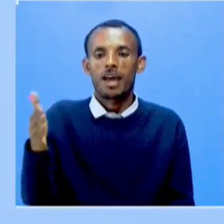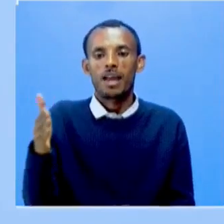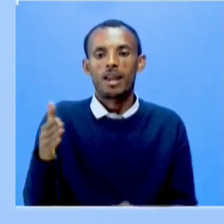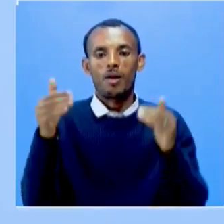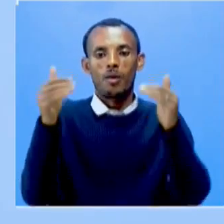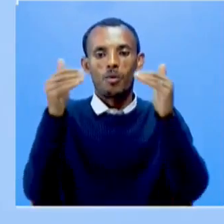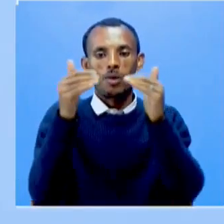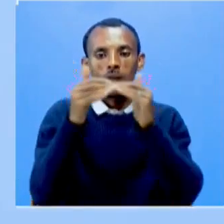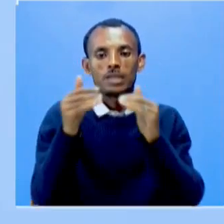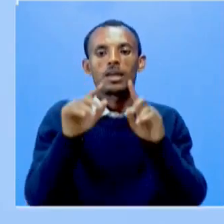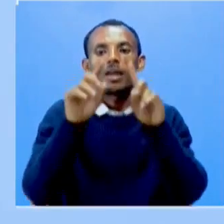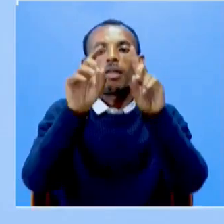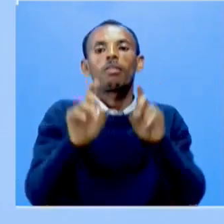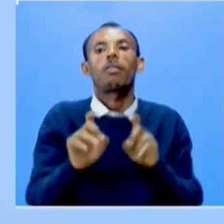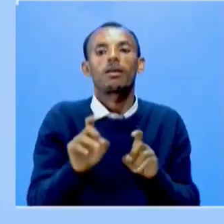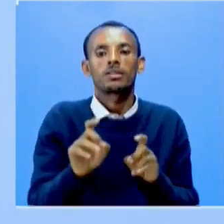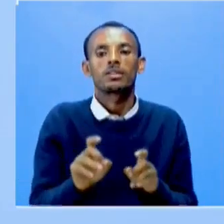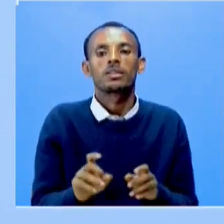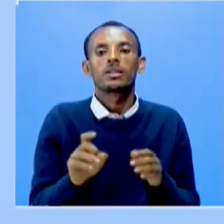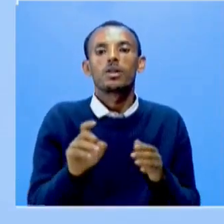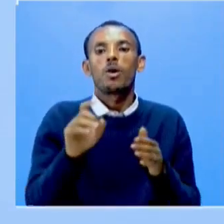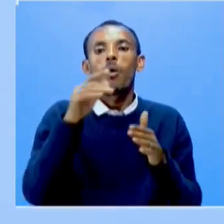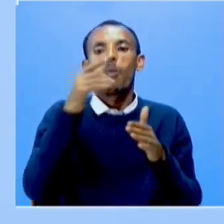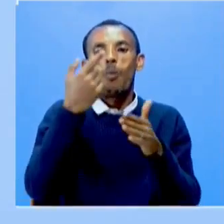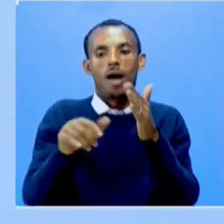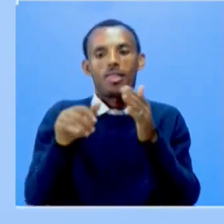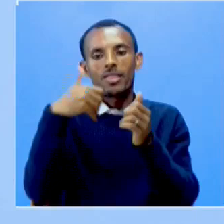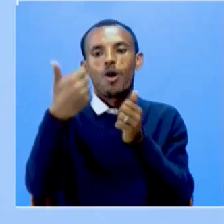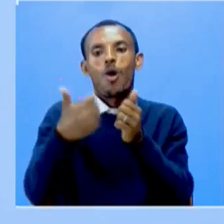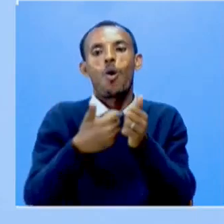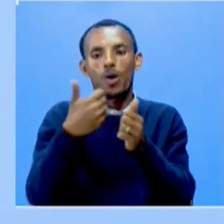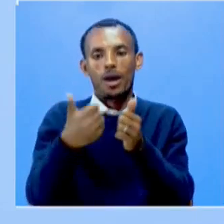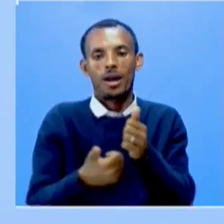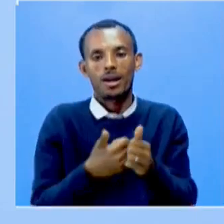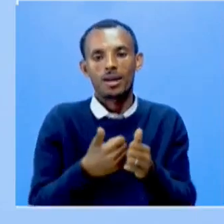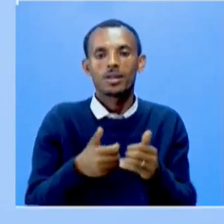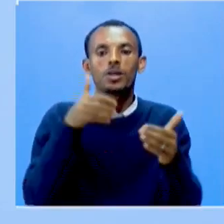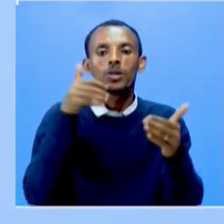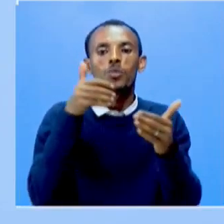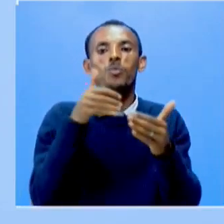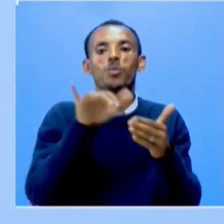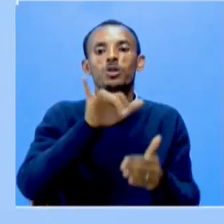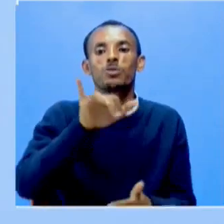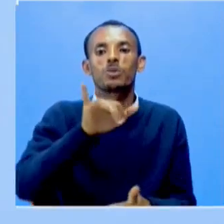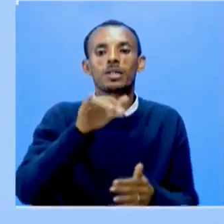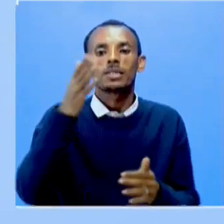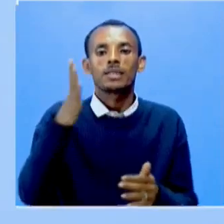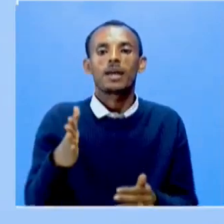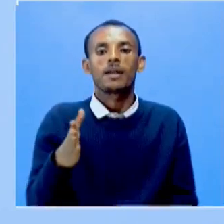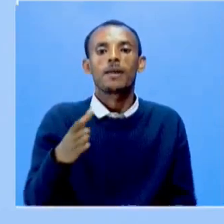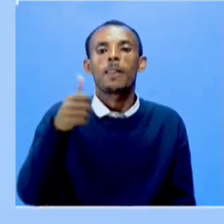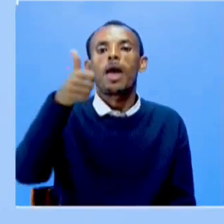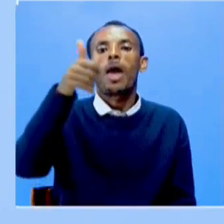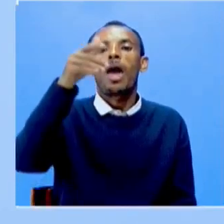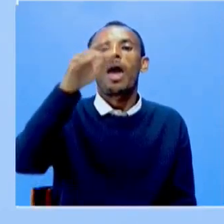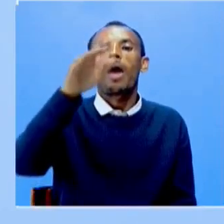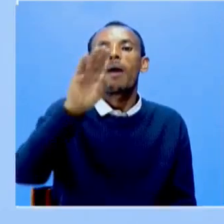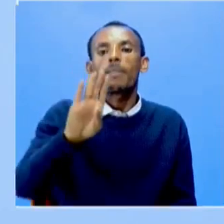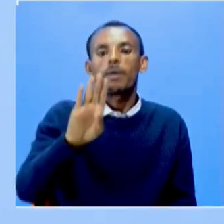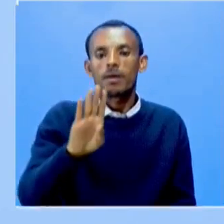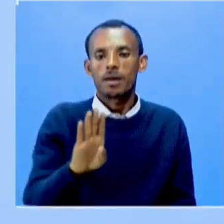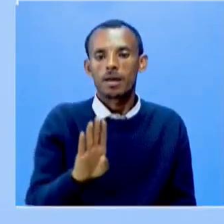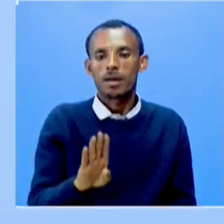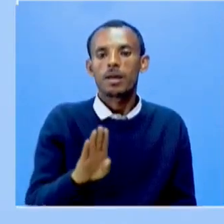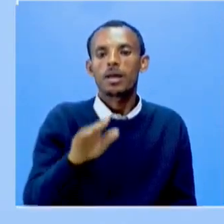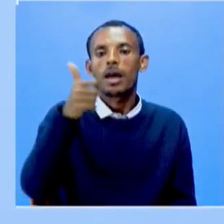test. In what order? What is the corresponding side for AB? The corresponding side